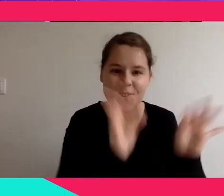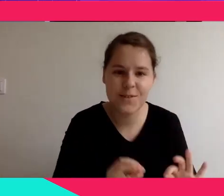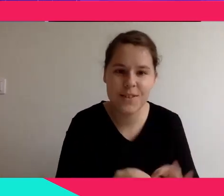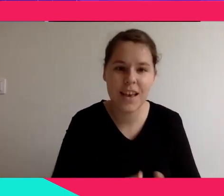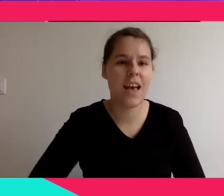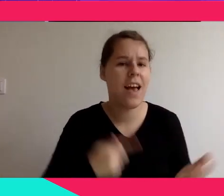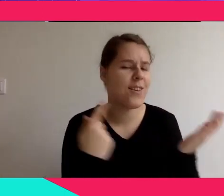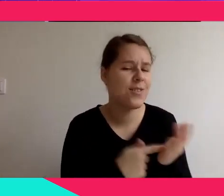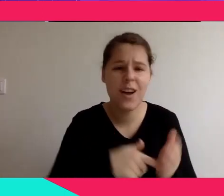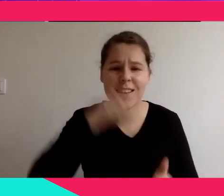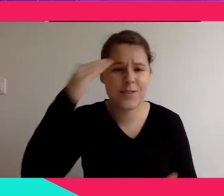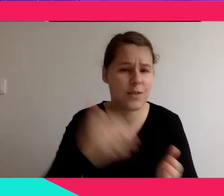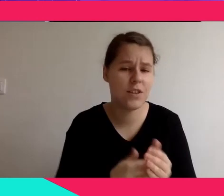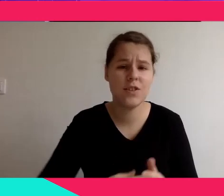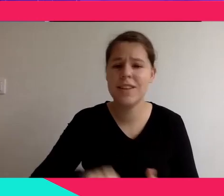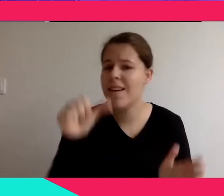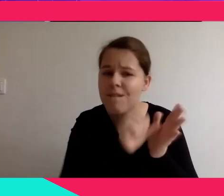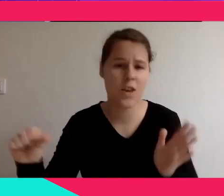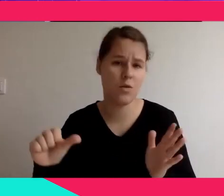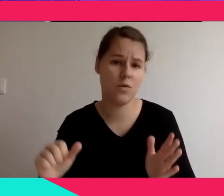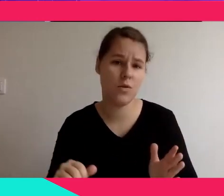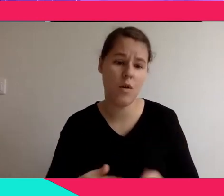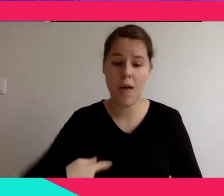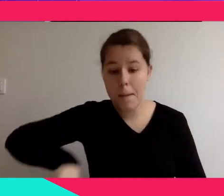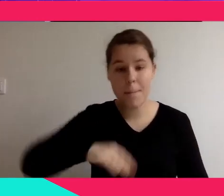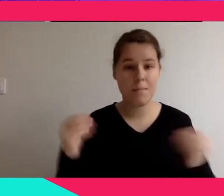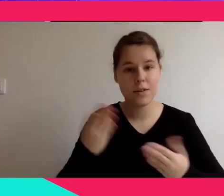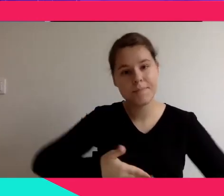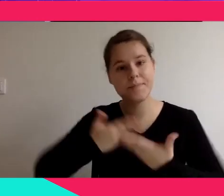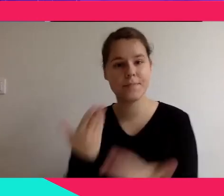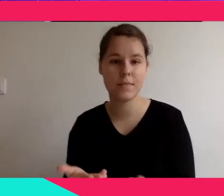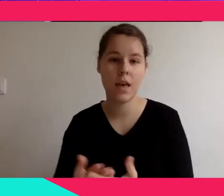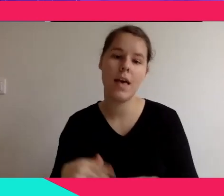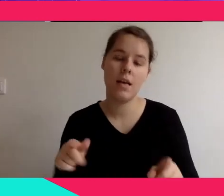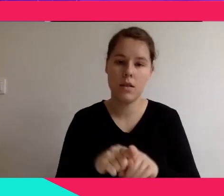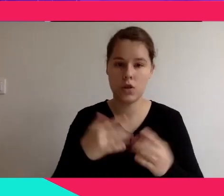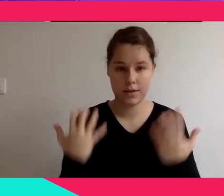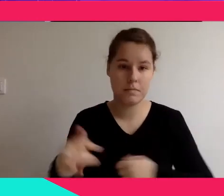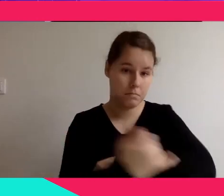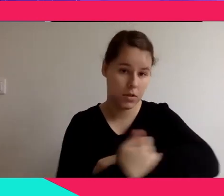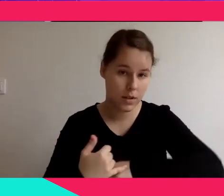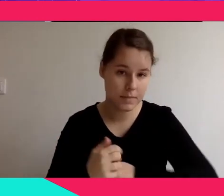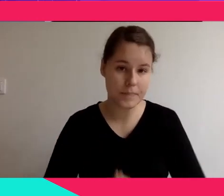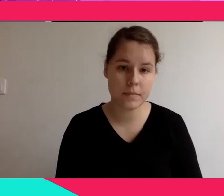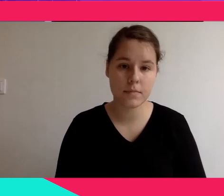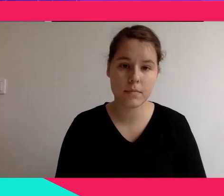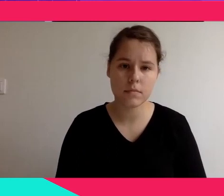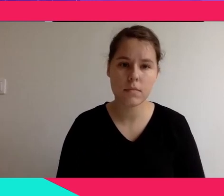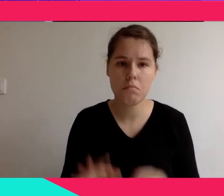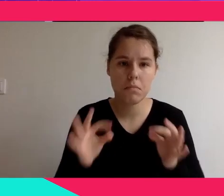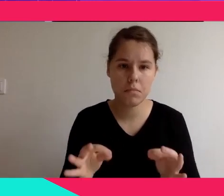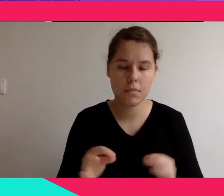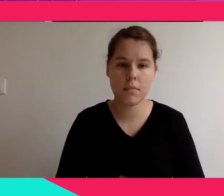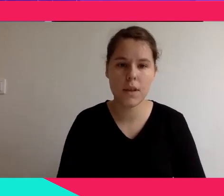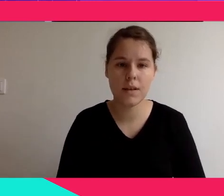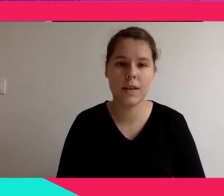And also a thing that I like to stress is that in this day and age where we see so much false